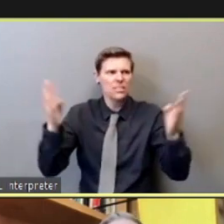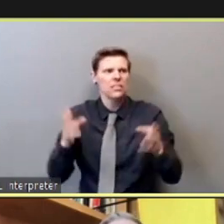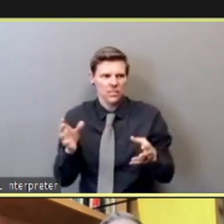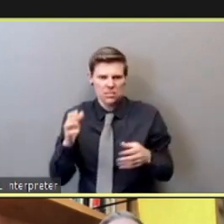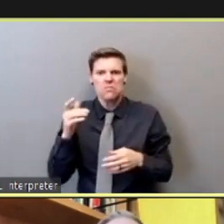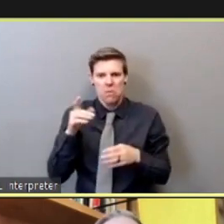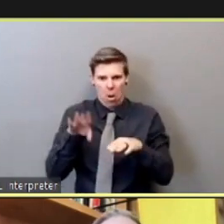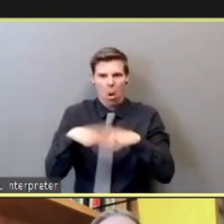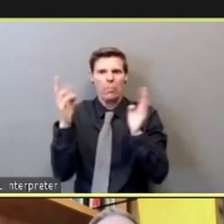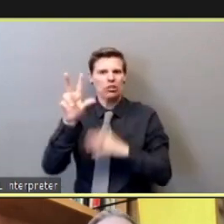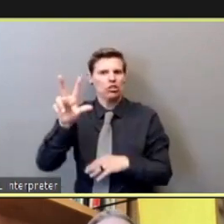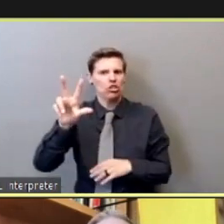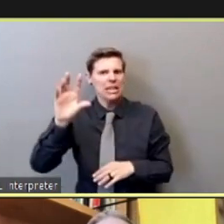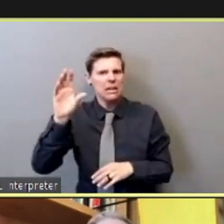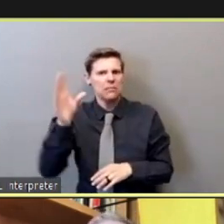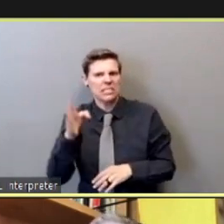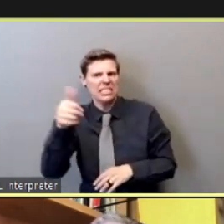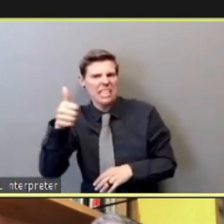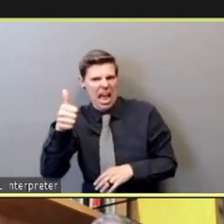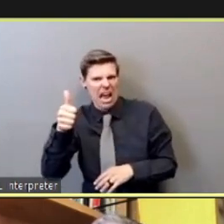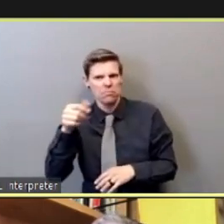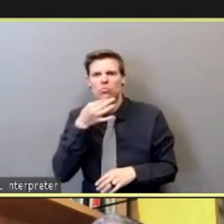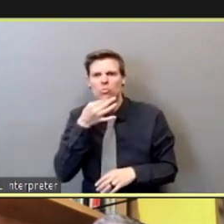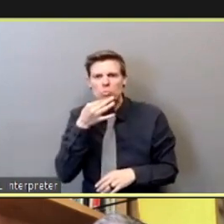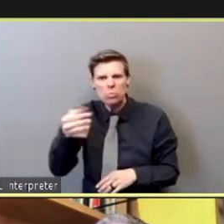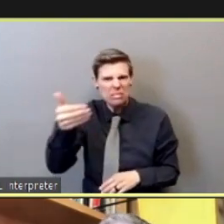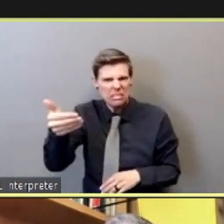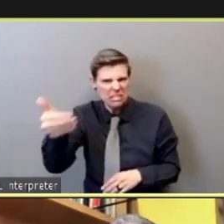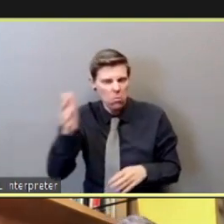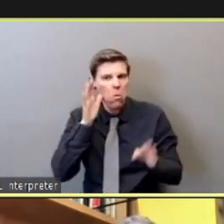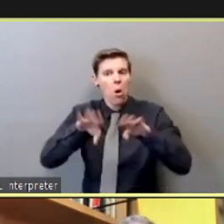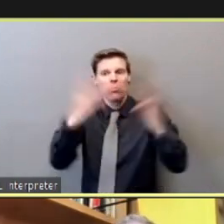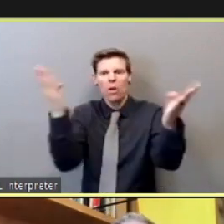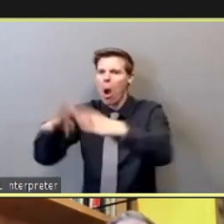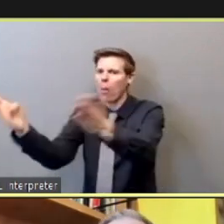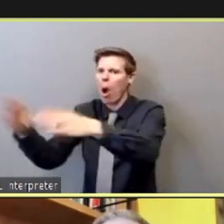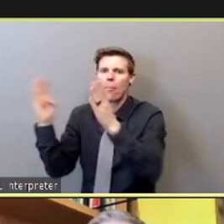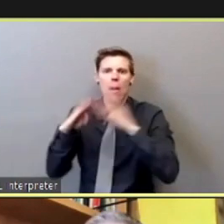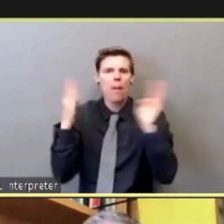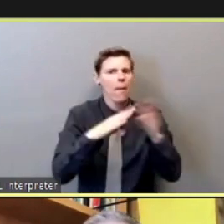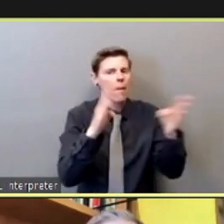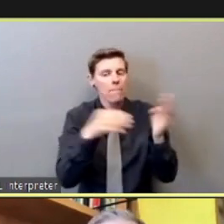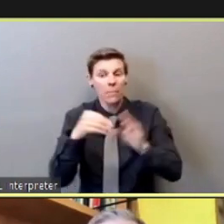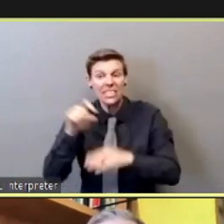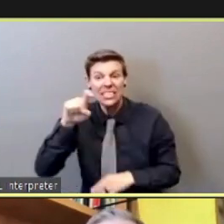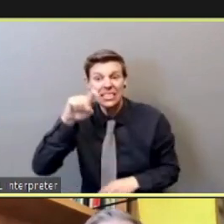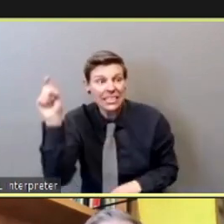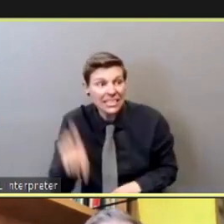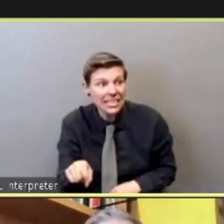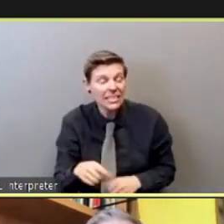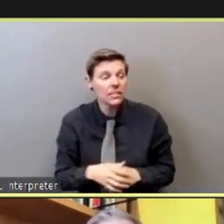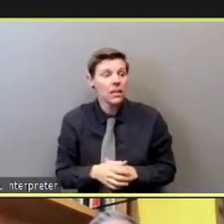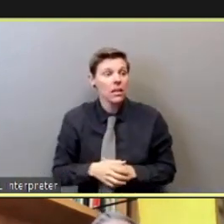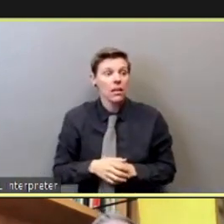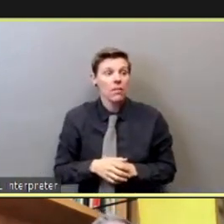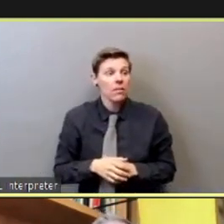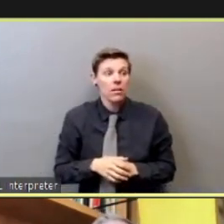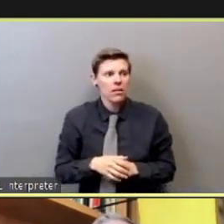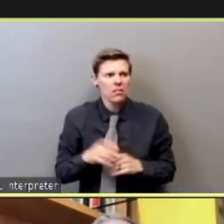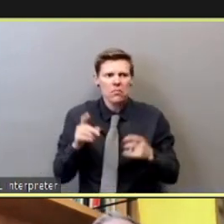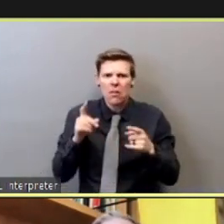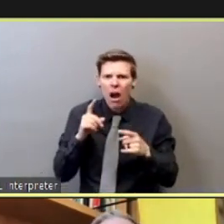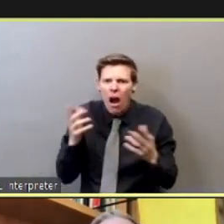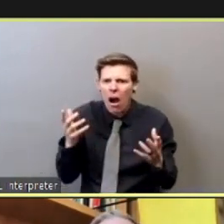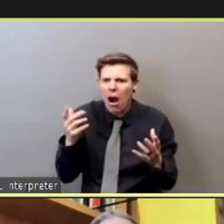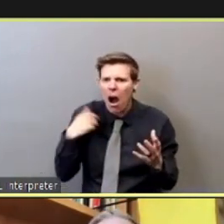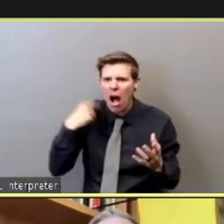but that's the state's direction. You know, when I read the article, I thought, wow, they must not have a modeling team in Texas if they